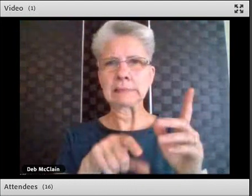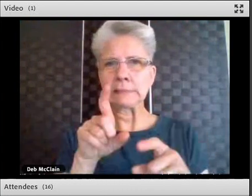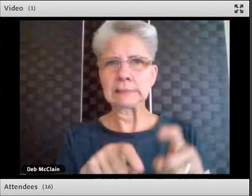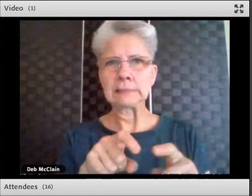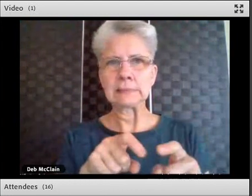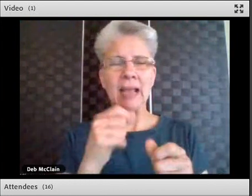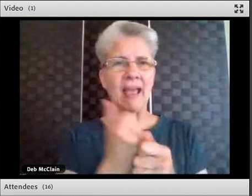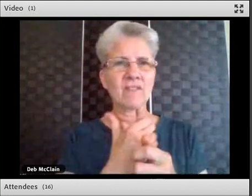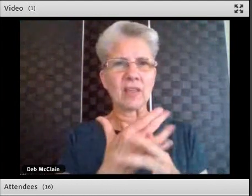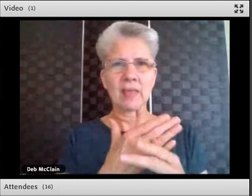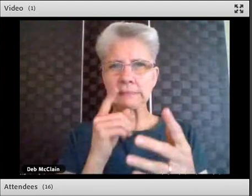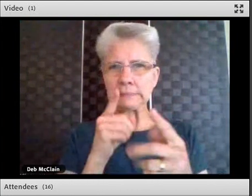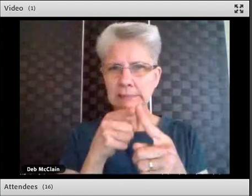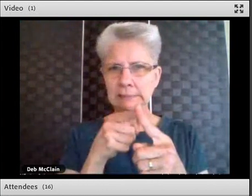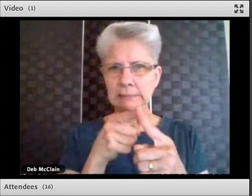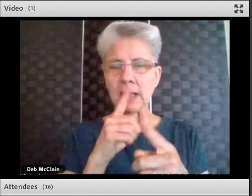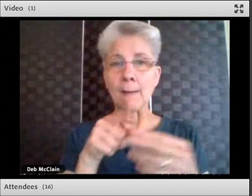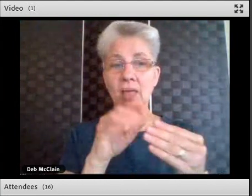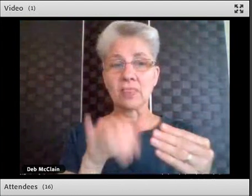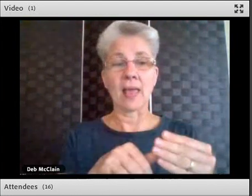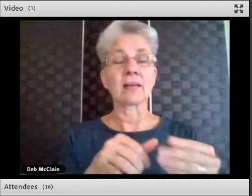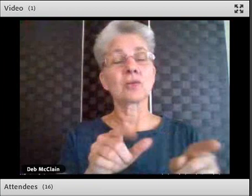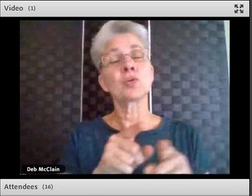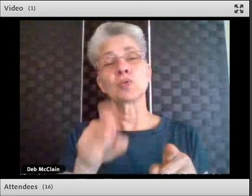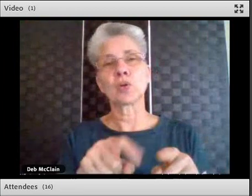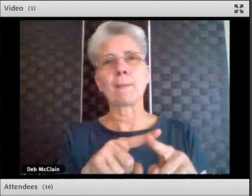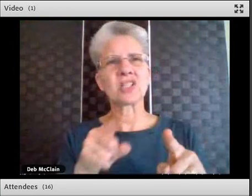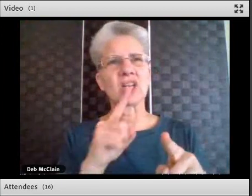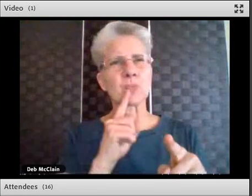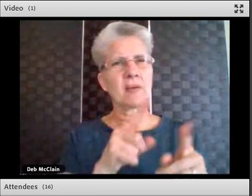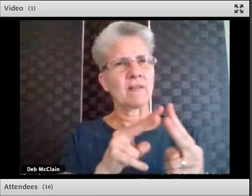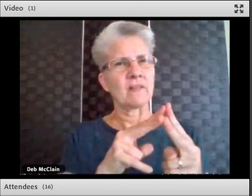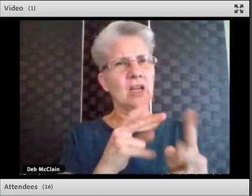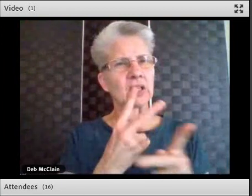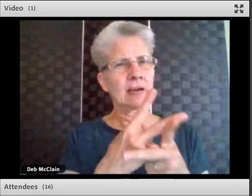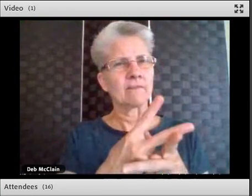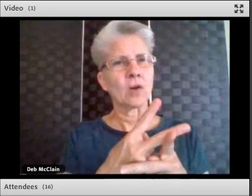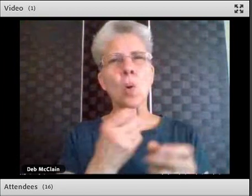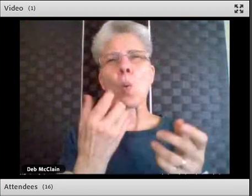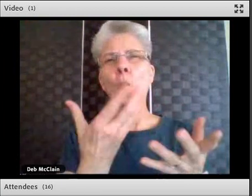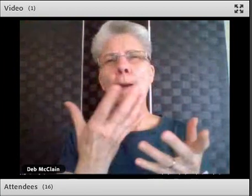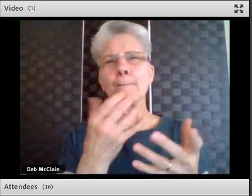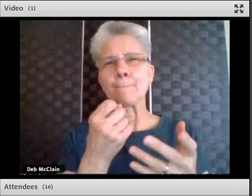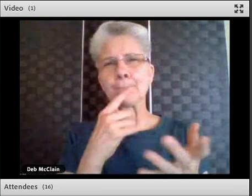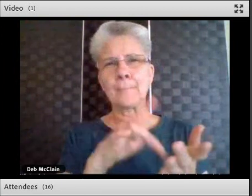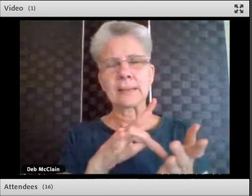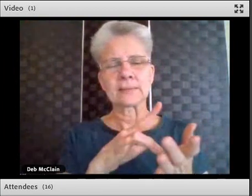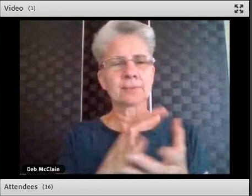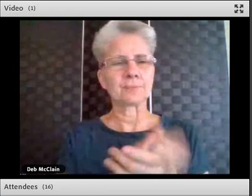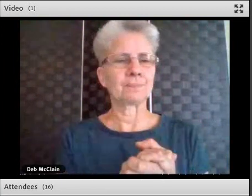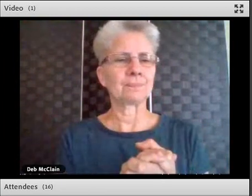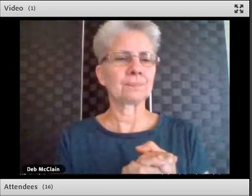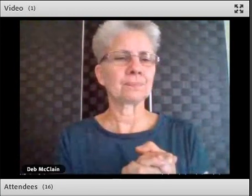for everything with regard to that, as you should, but I mean, she has to be even more careful.